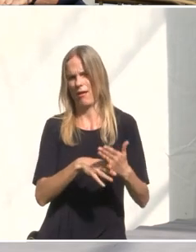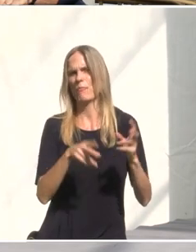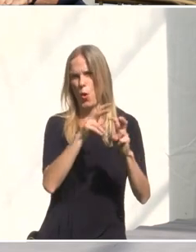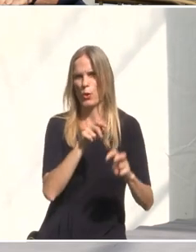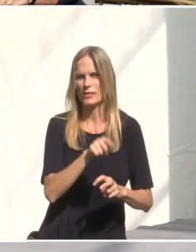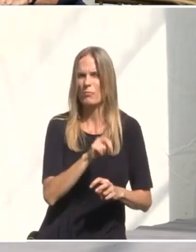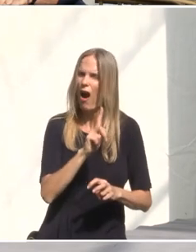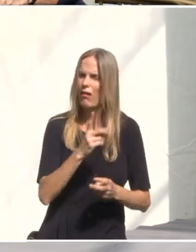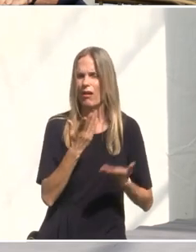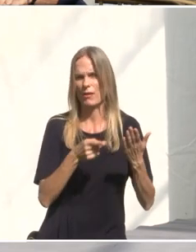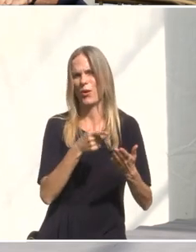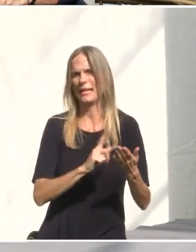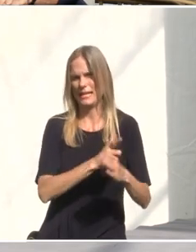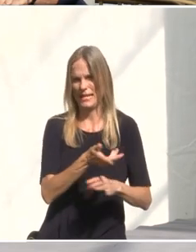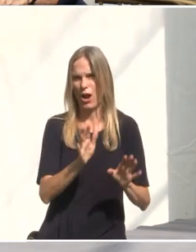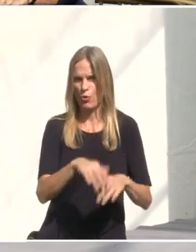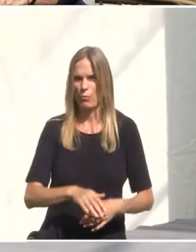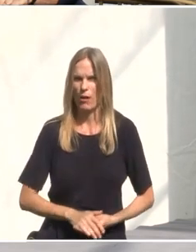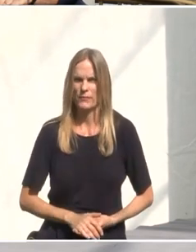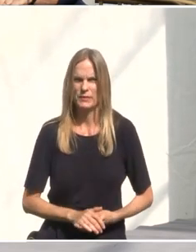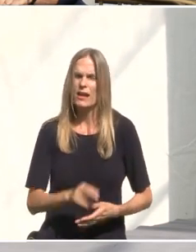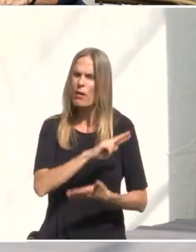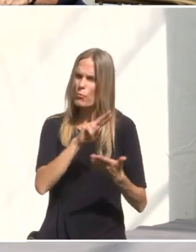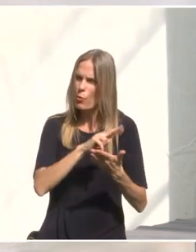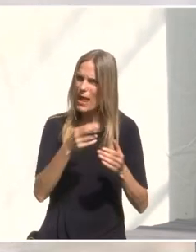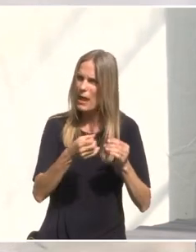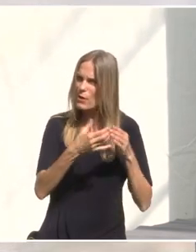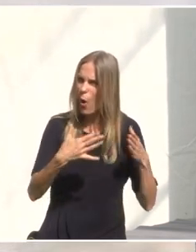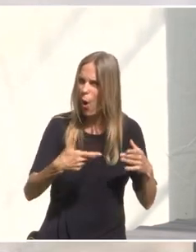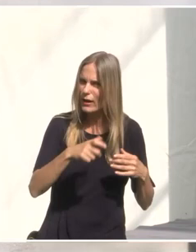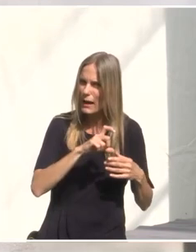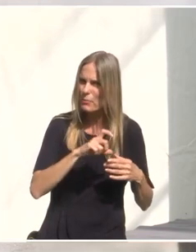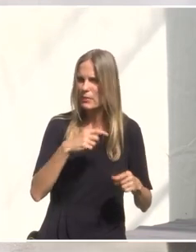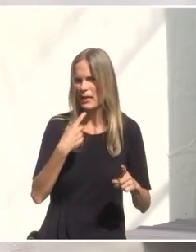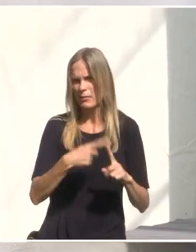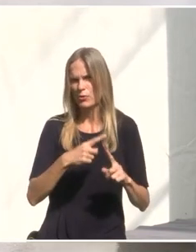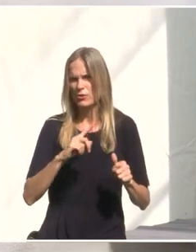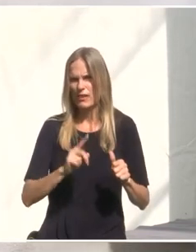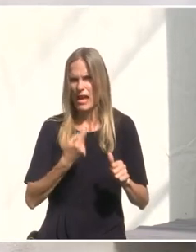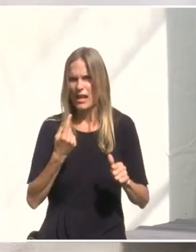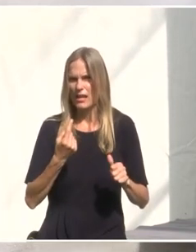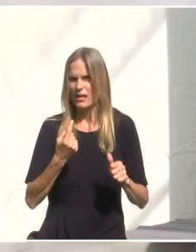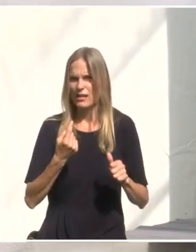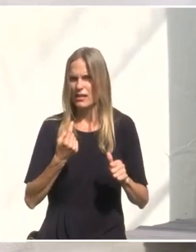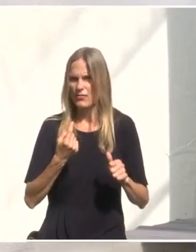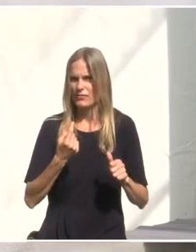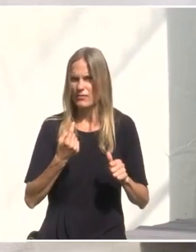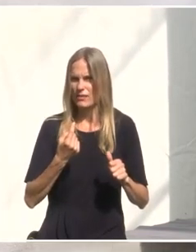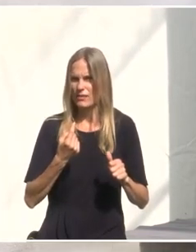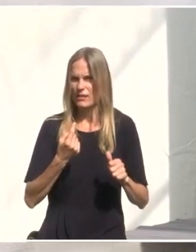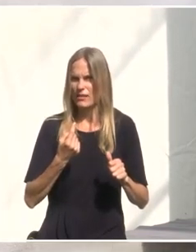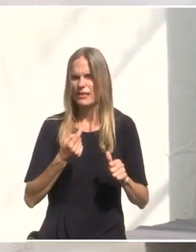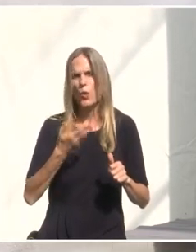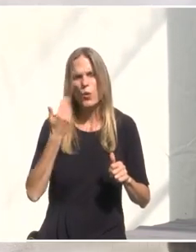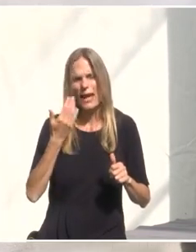quite a bit too late. You have much more issues, or you can't really, it's not that easy